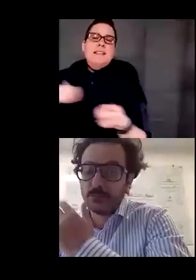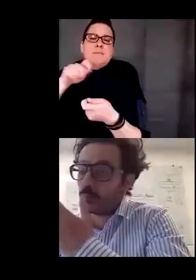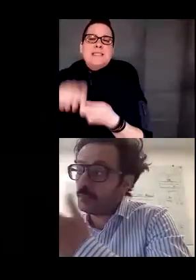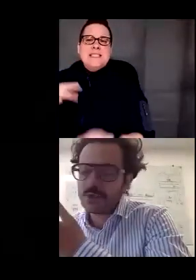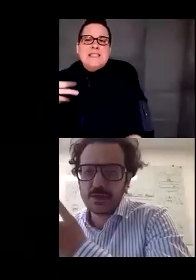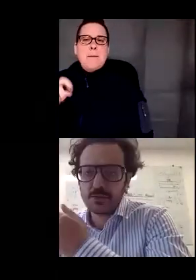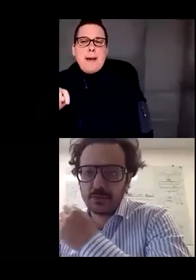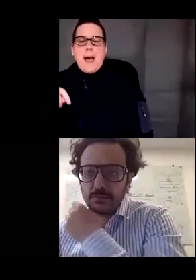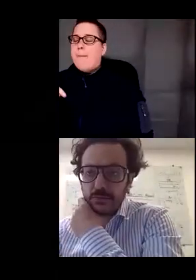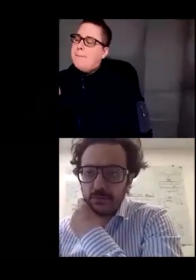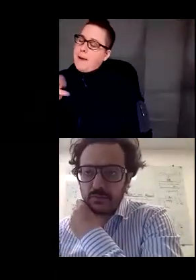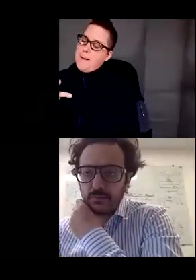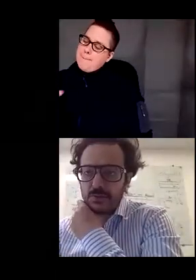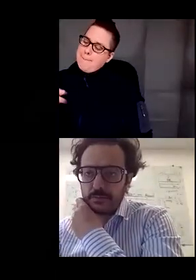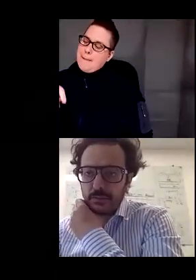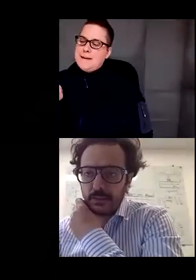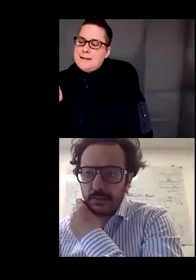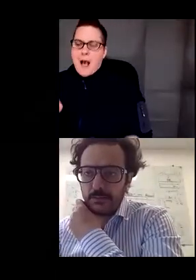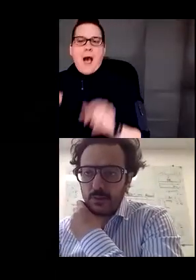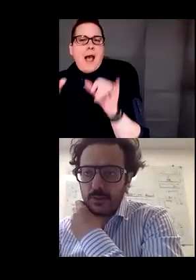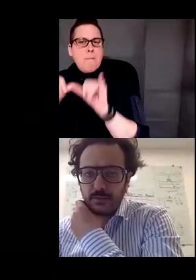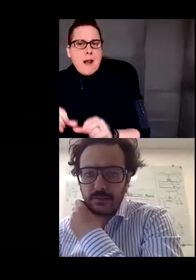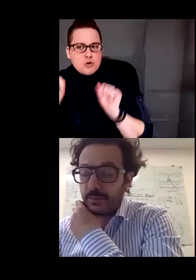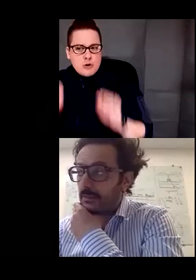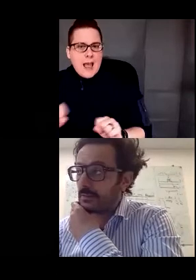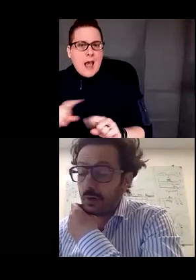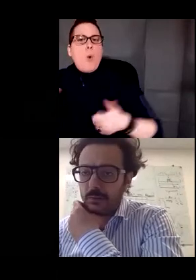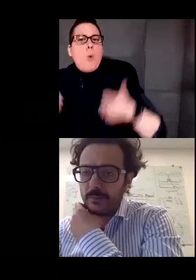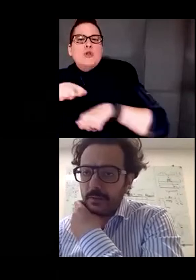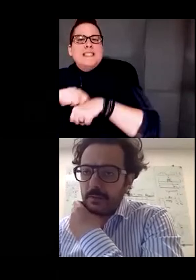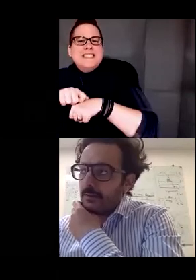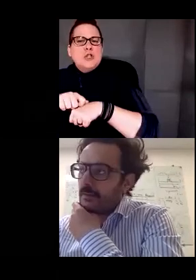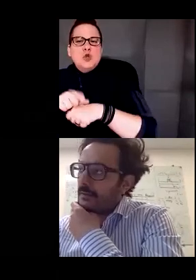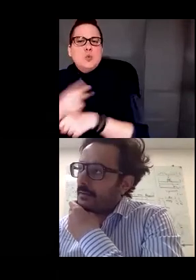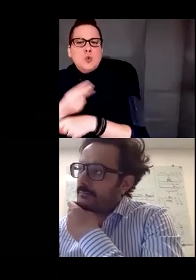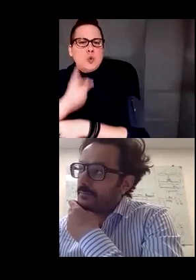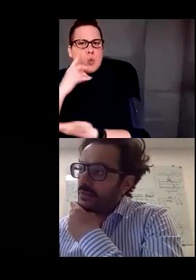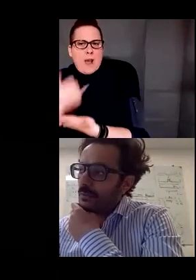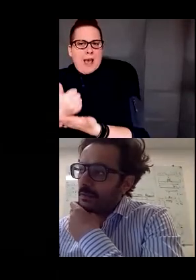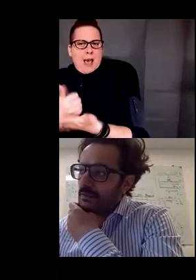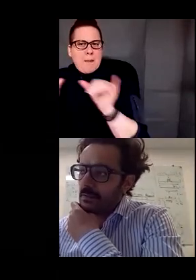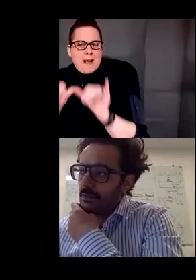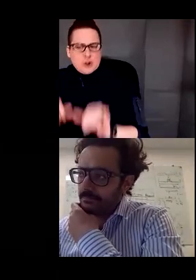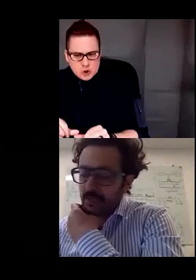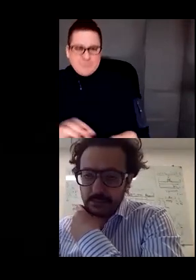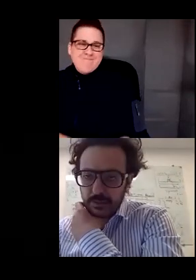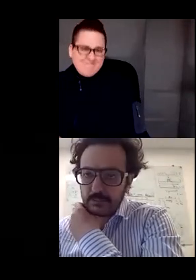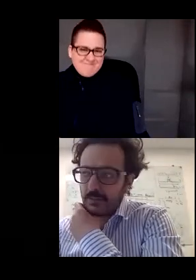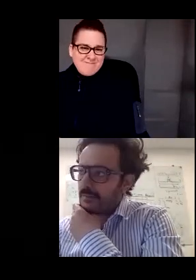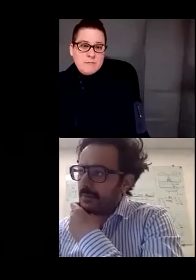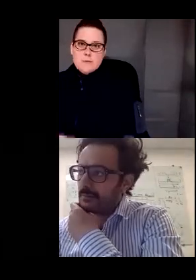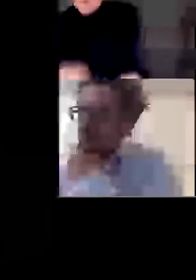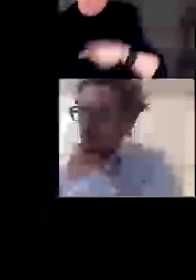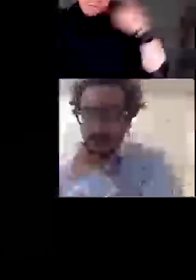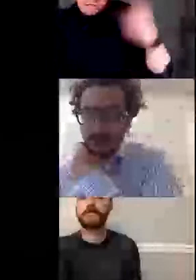blood. Which tissue do you use to measure a biomarker for pain? It's a problem. And there is a big debate